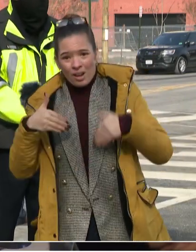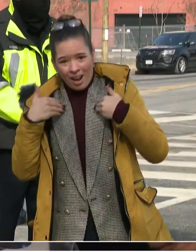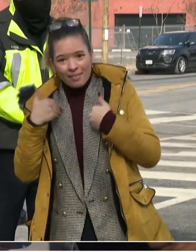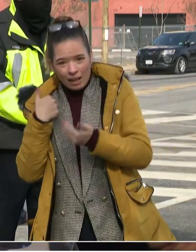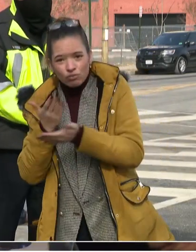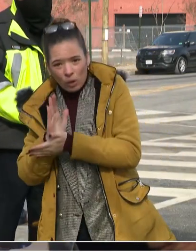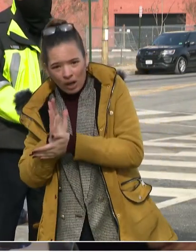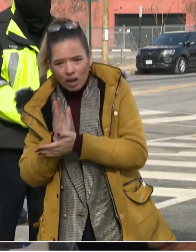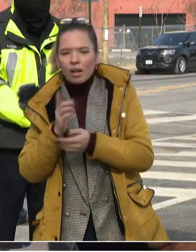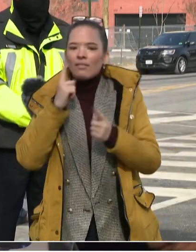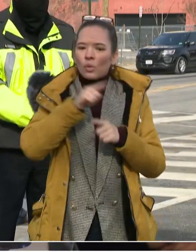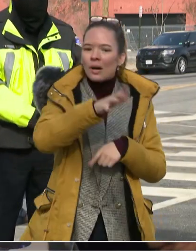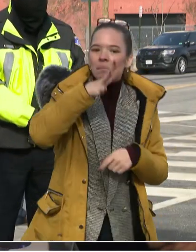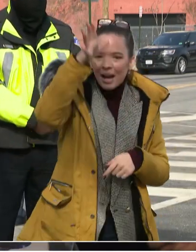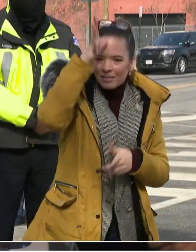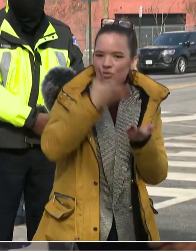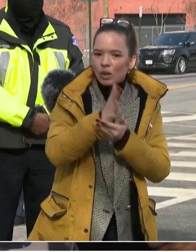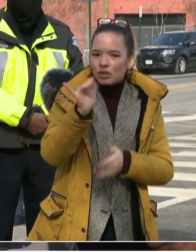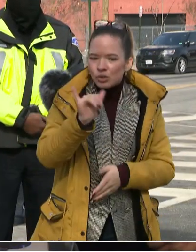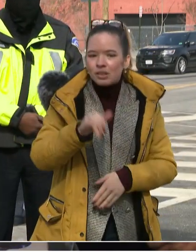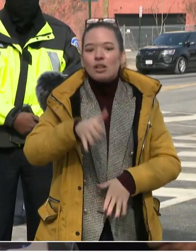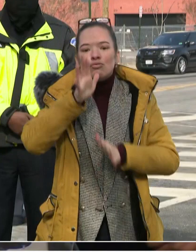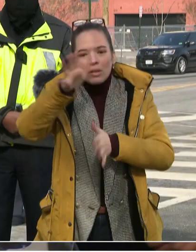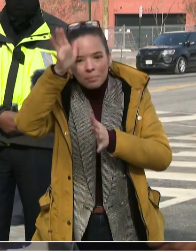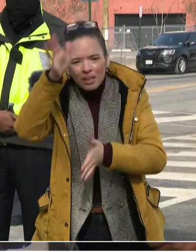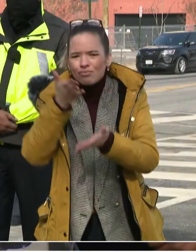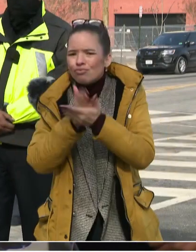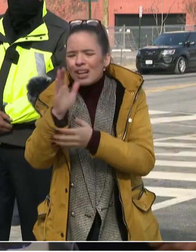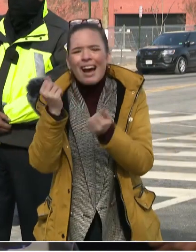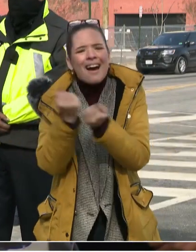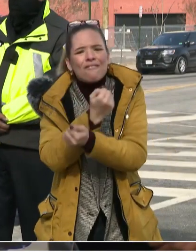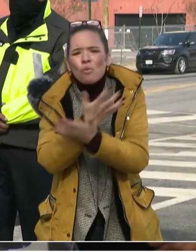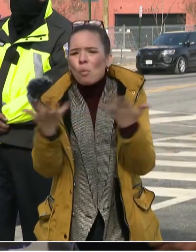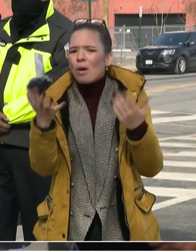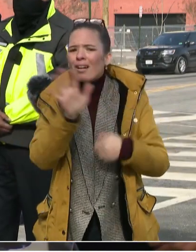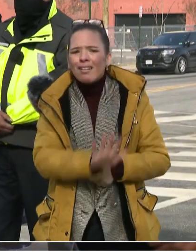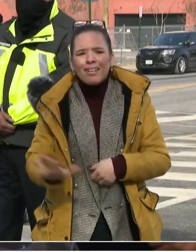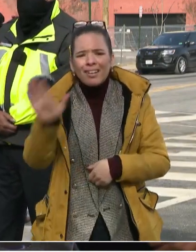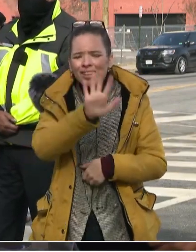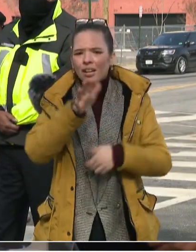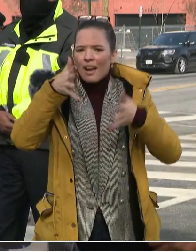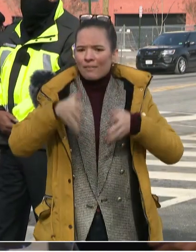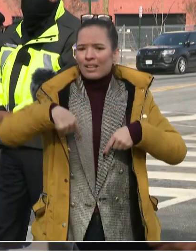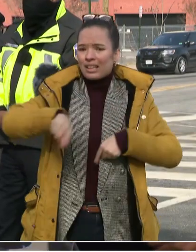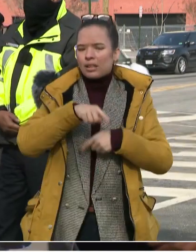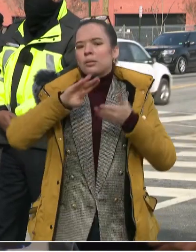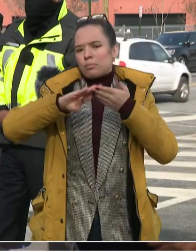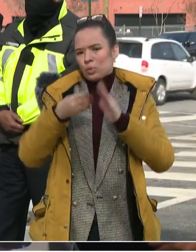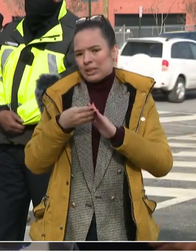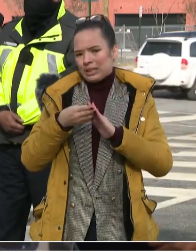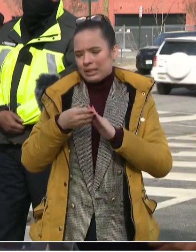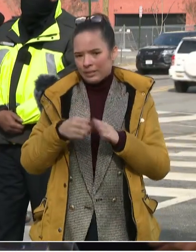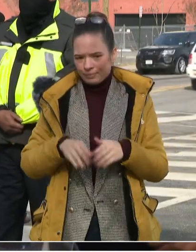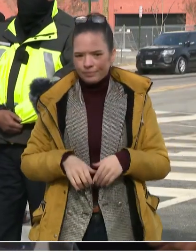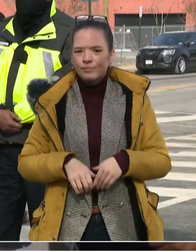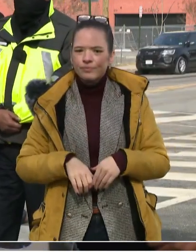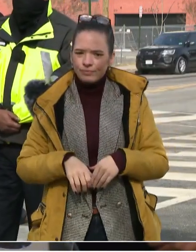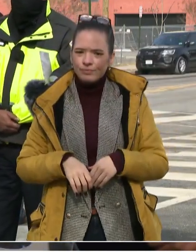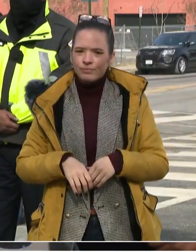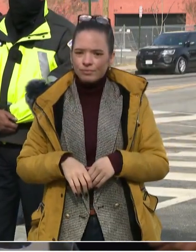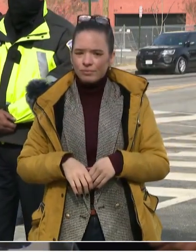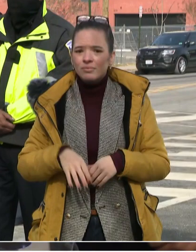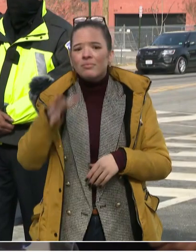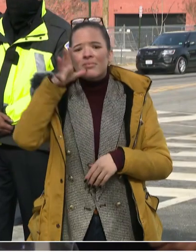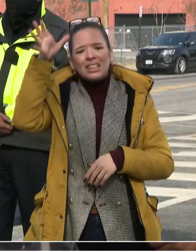their parents, their grandparents, aunts, uncles, and the rest of our community. Parents should be able to drive to work